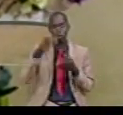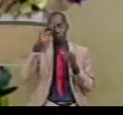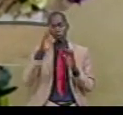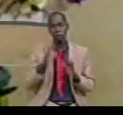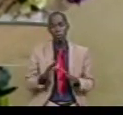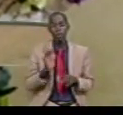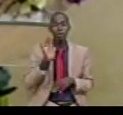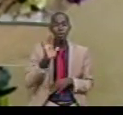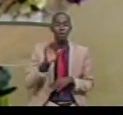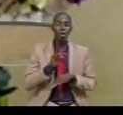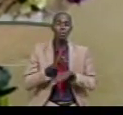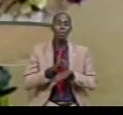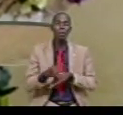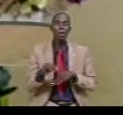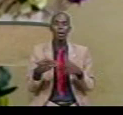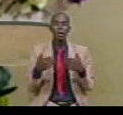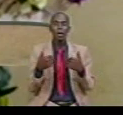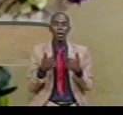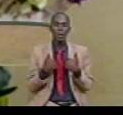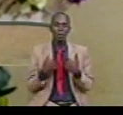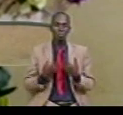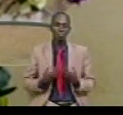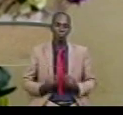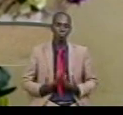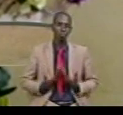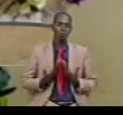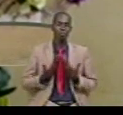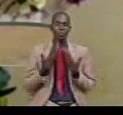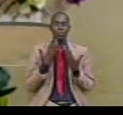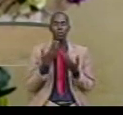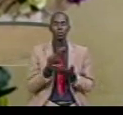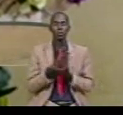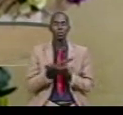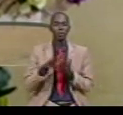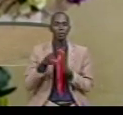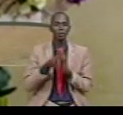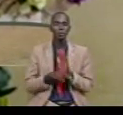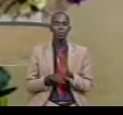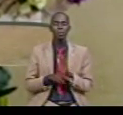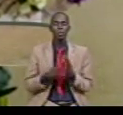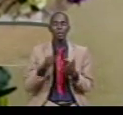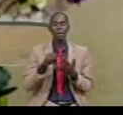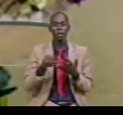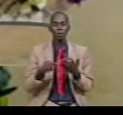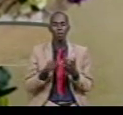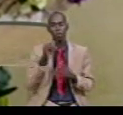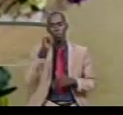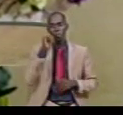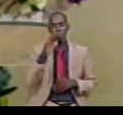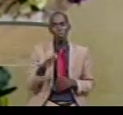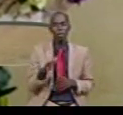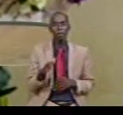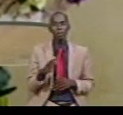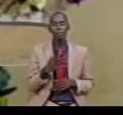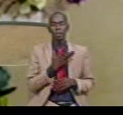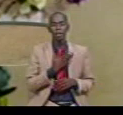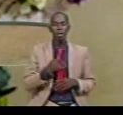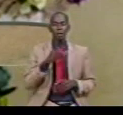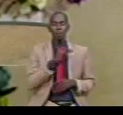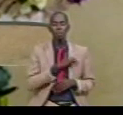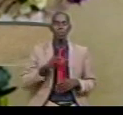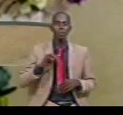ministry has inspired godliness among women and members